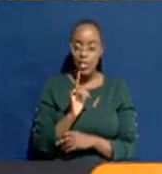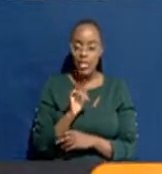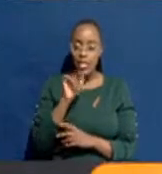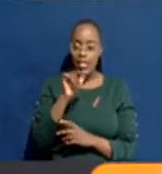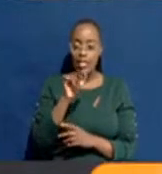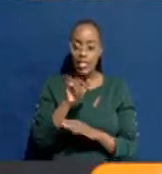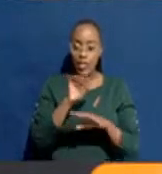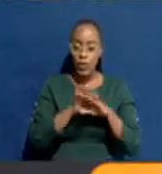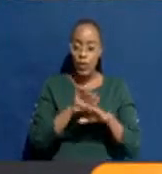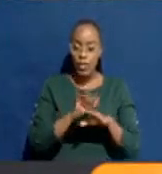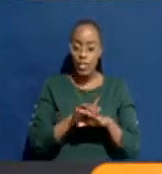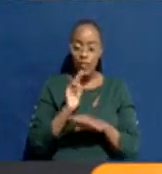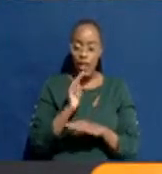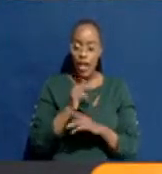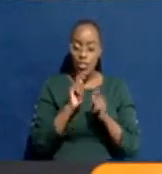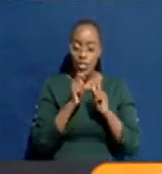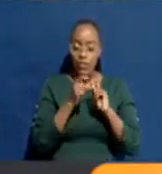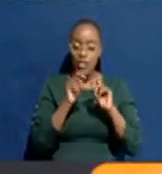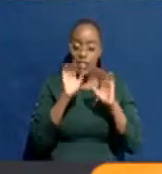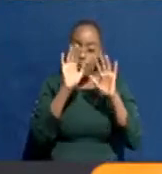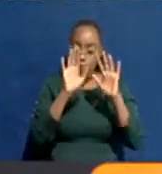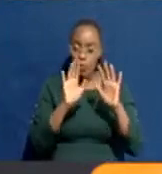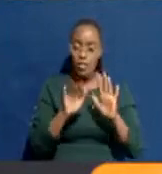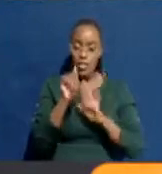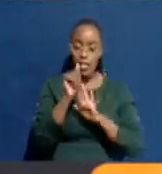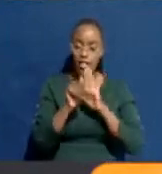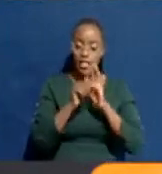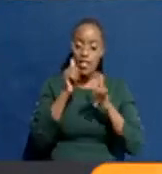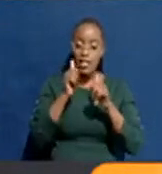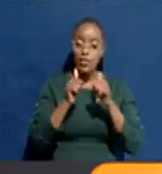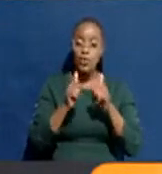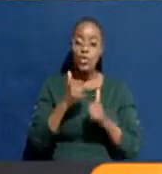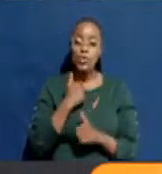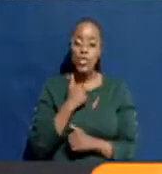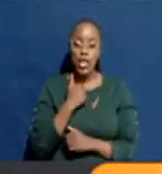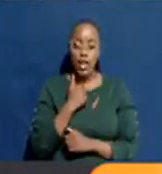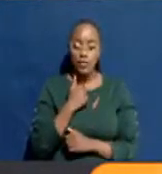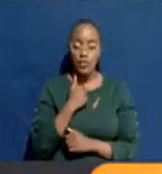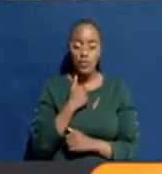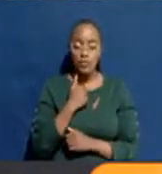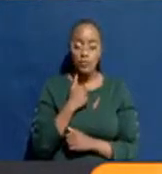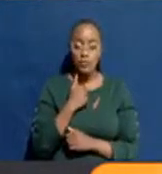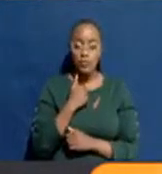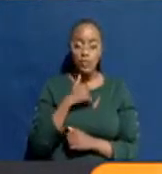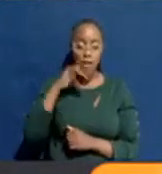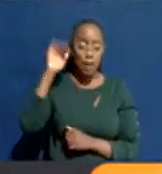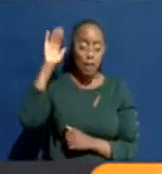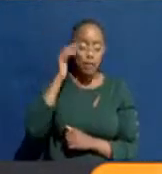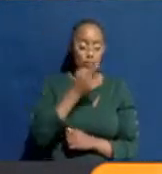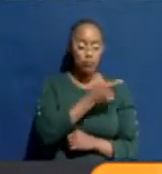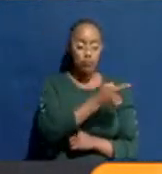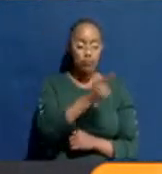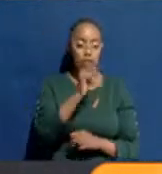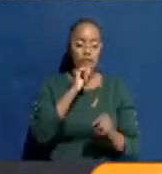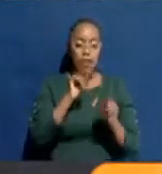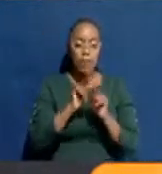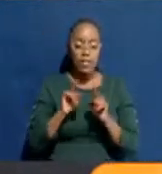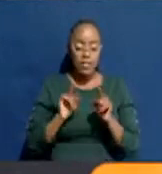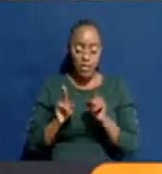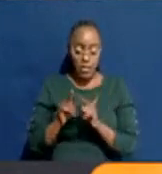It is not good that we trivialize such important agendas that we have. I've listened to all my brothers and